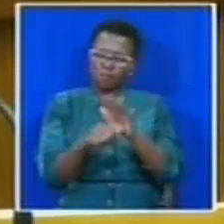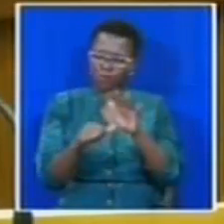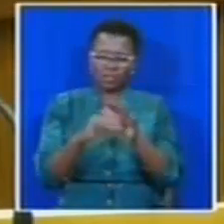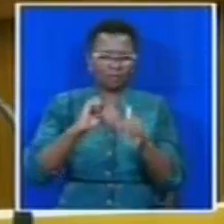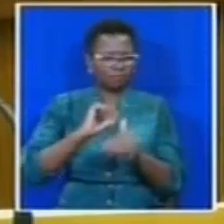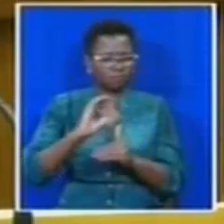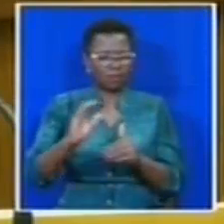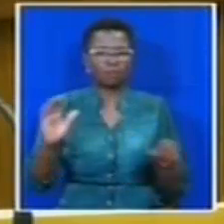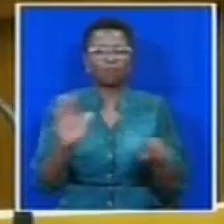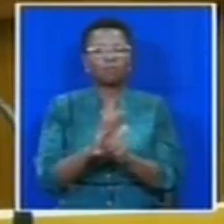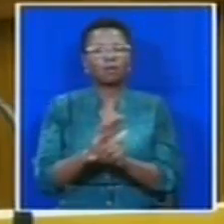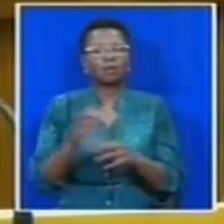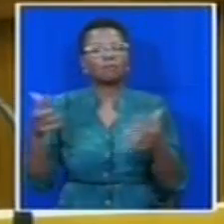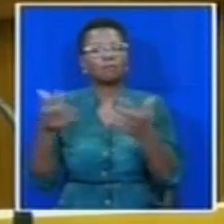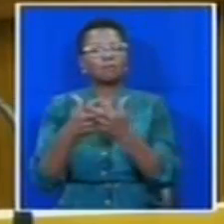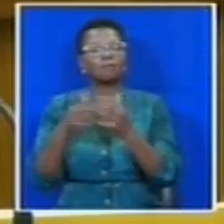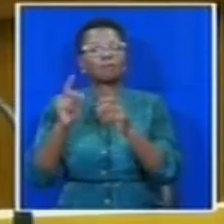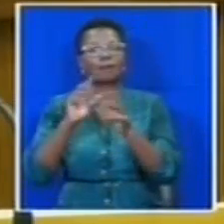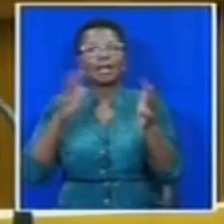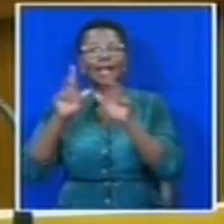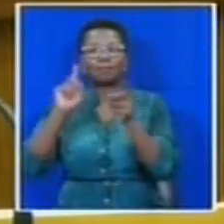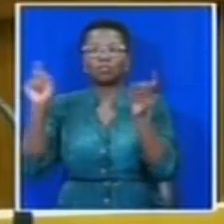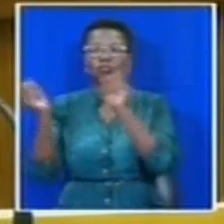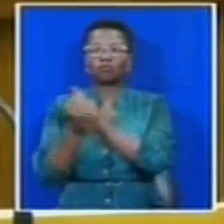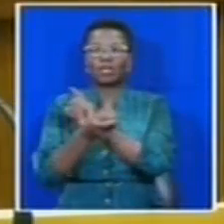consistent with our climate change commitments.